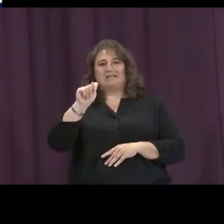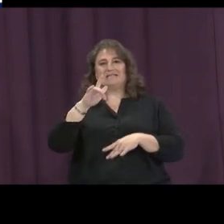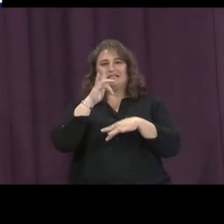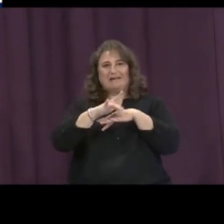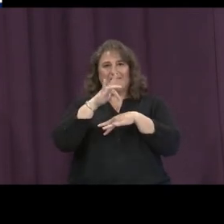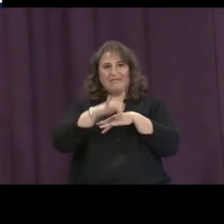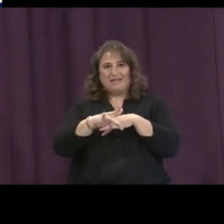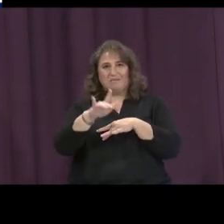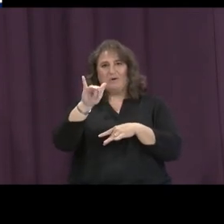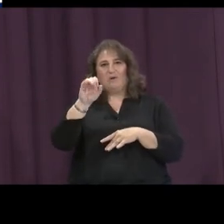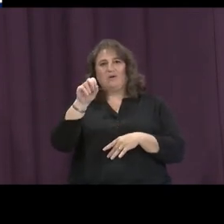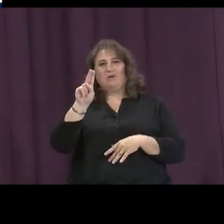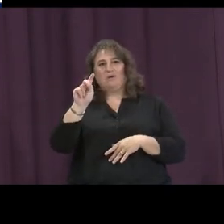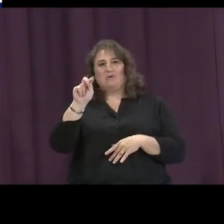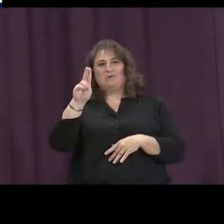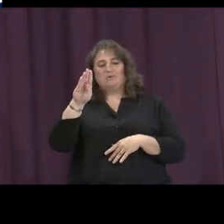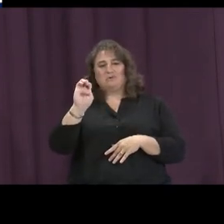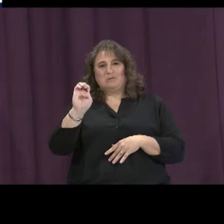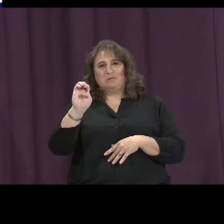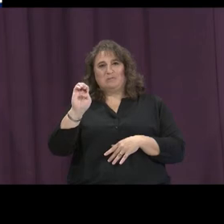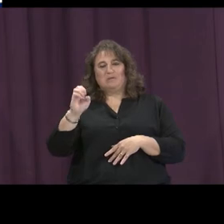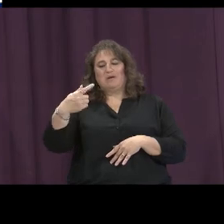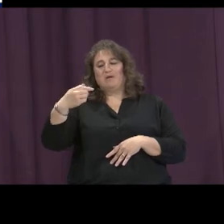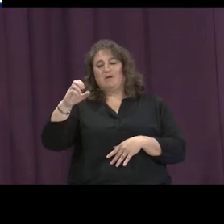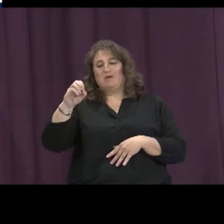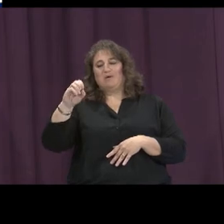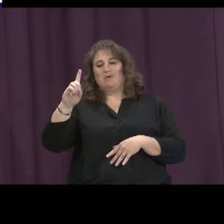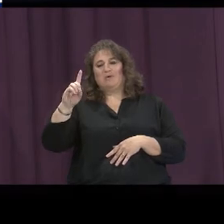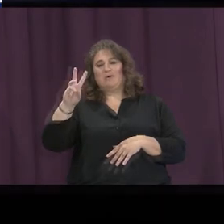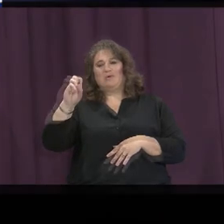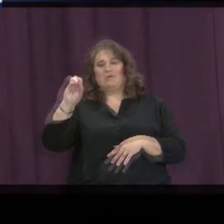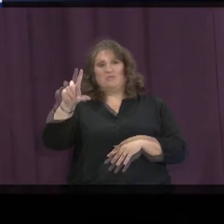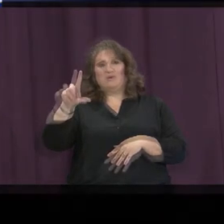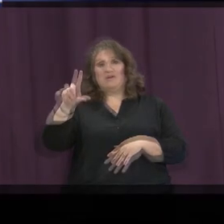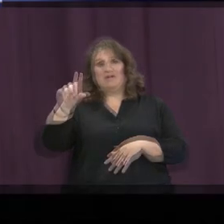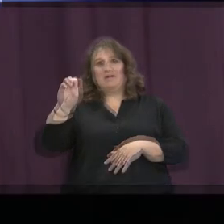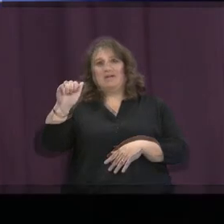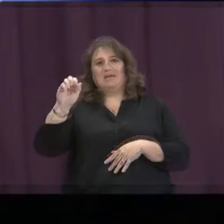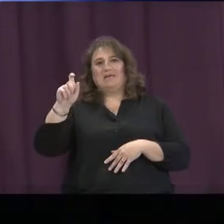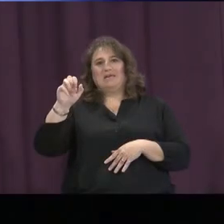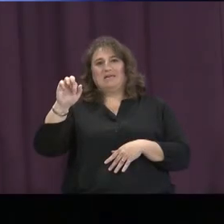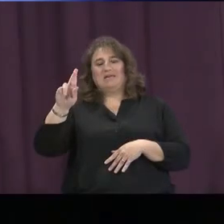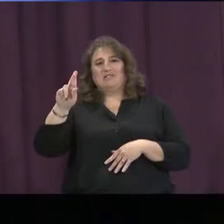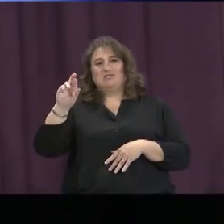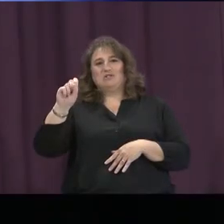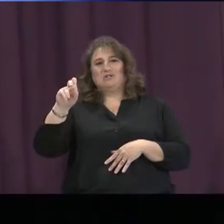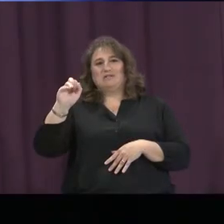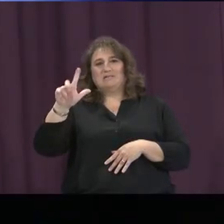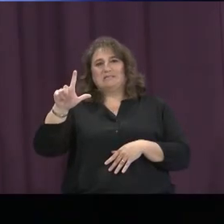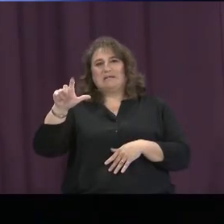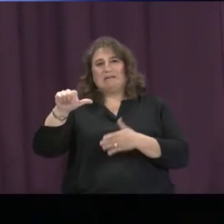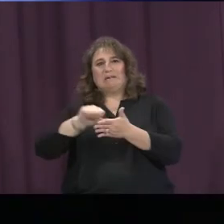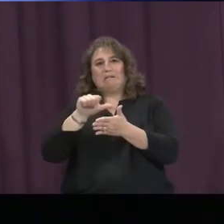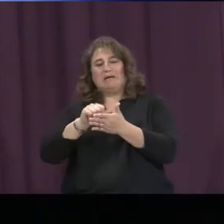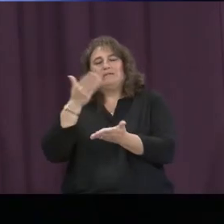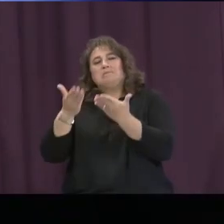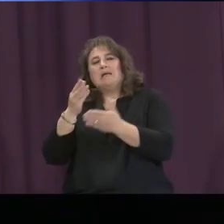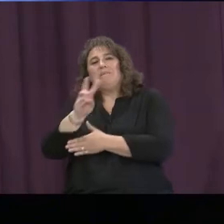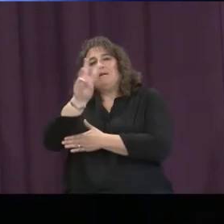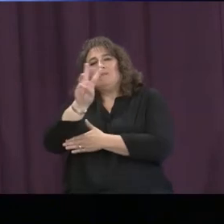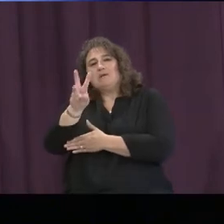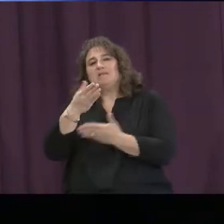on the Goodwill Easter Seals page sometime next week. We're looking at Wednesday. So, thank you all for watching